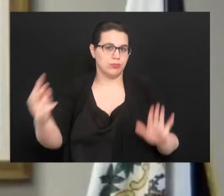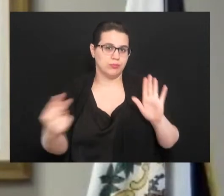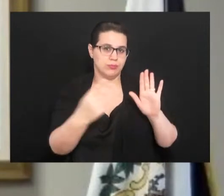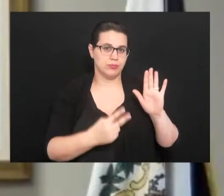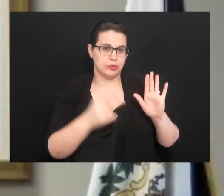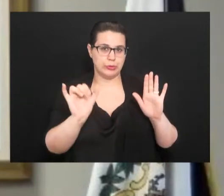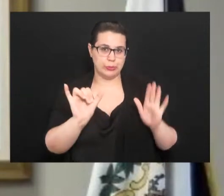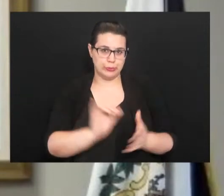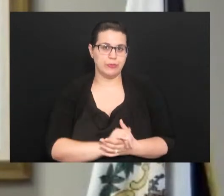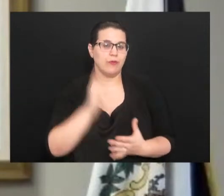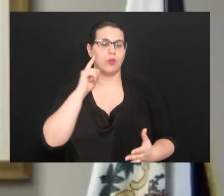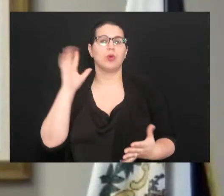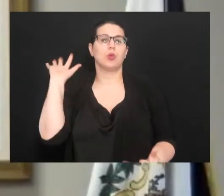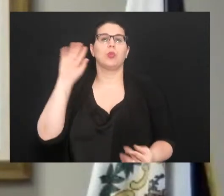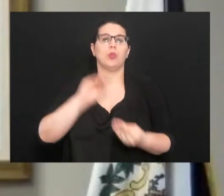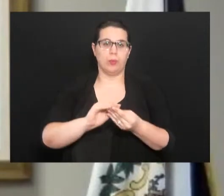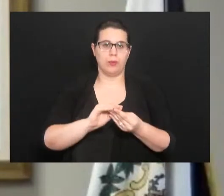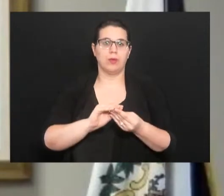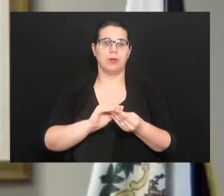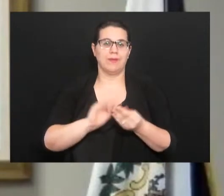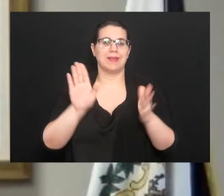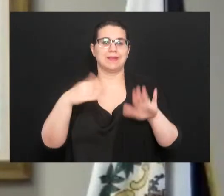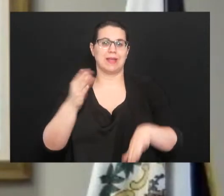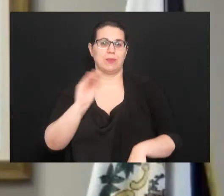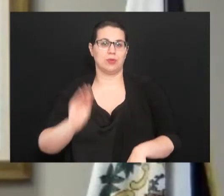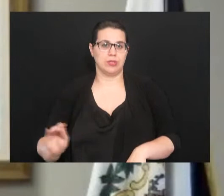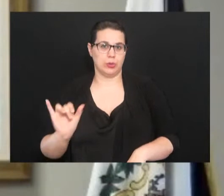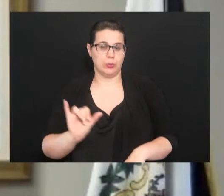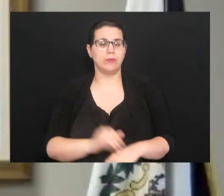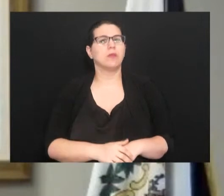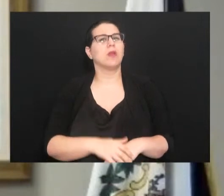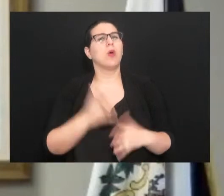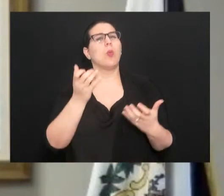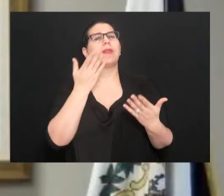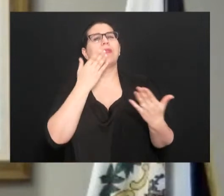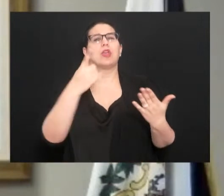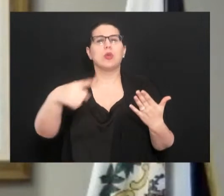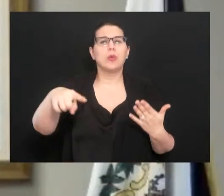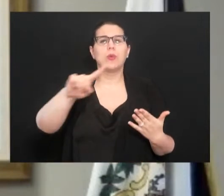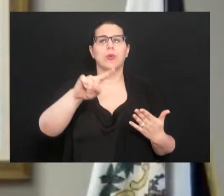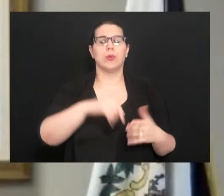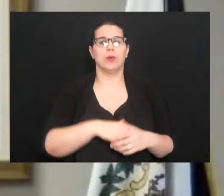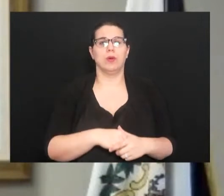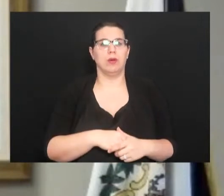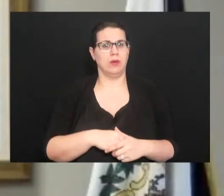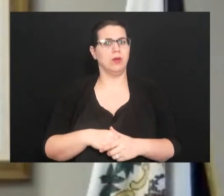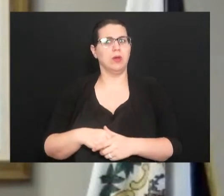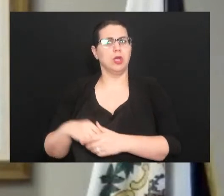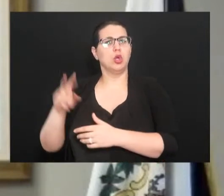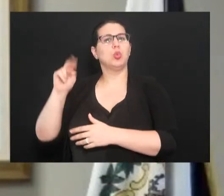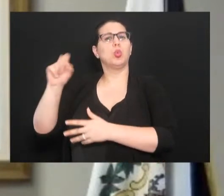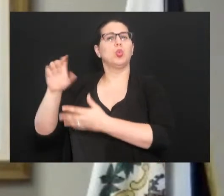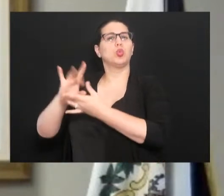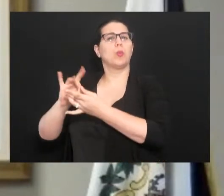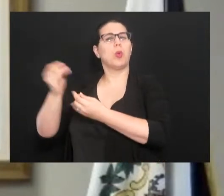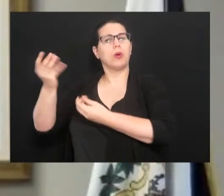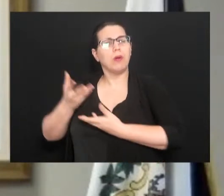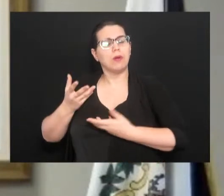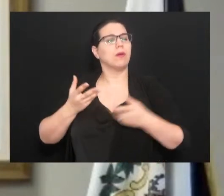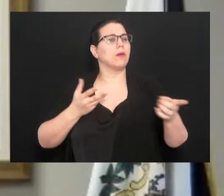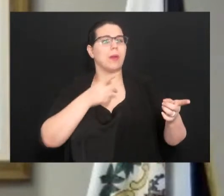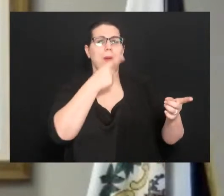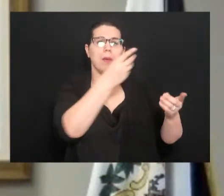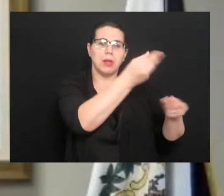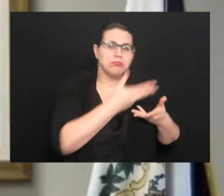well. I want to thank everyone. The information we get from reporters and from the public is very beneficial